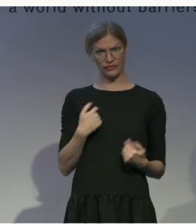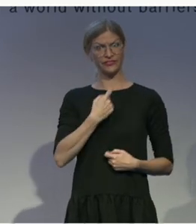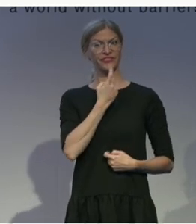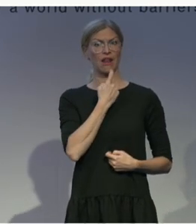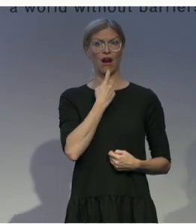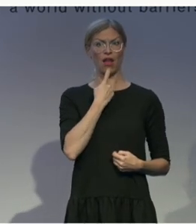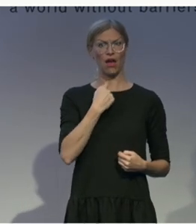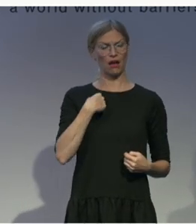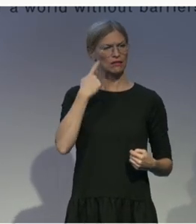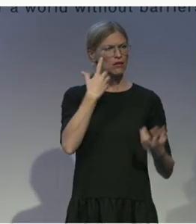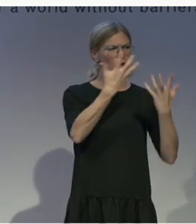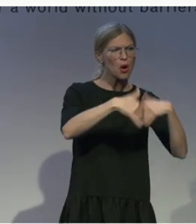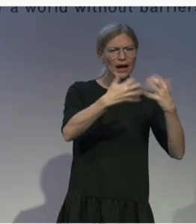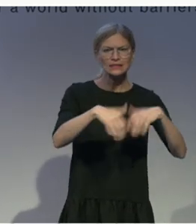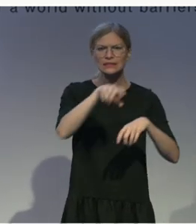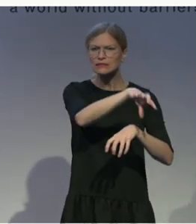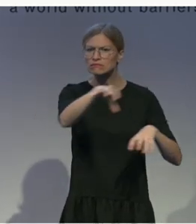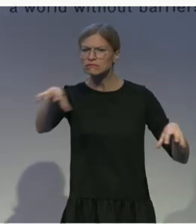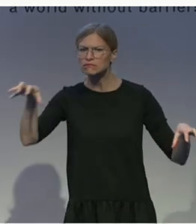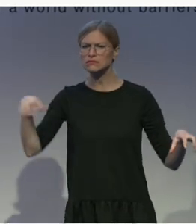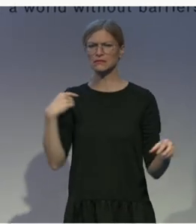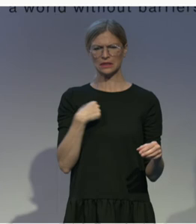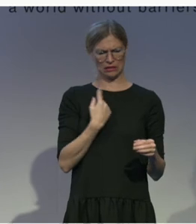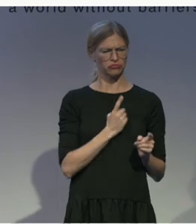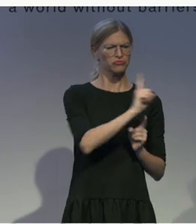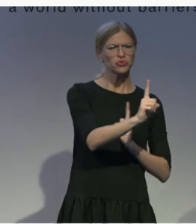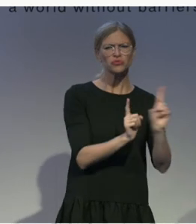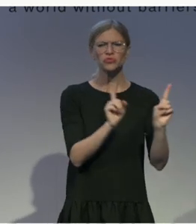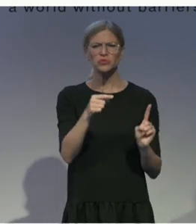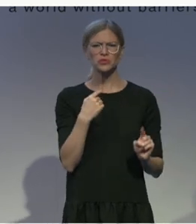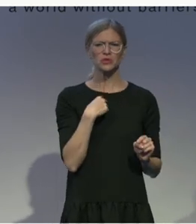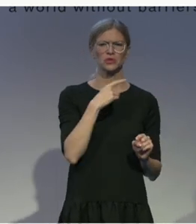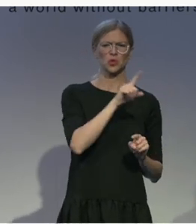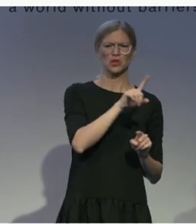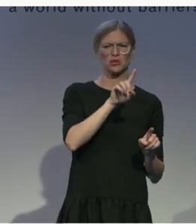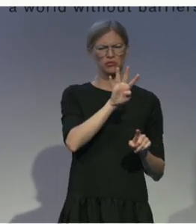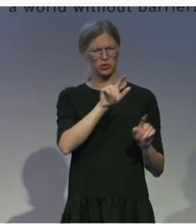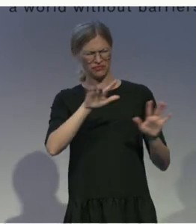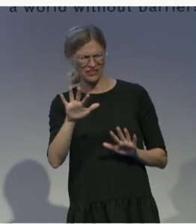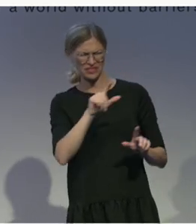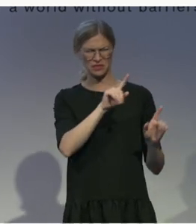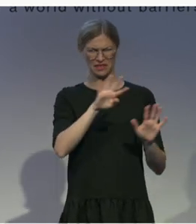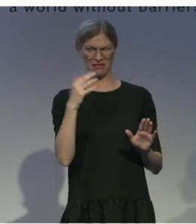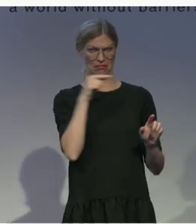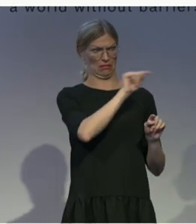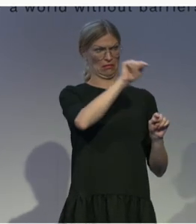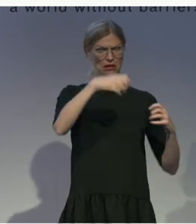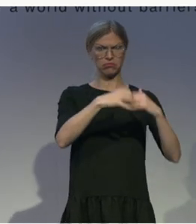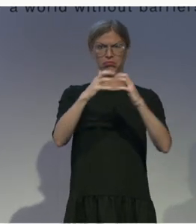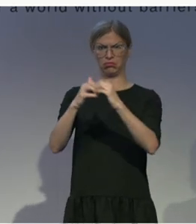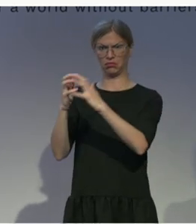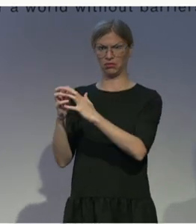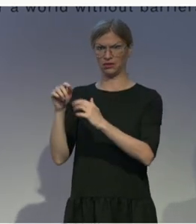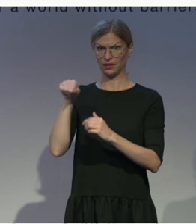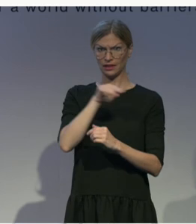organizations committed to learning disabilities were founded within 1940s and 1950s, whereas the first organization where people